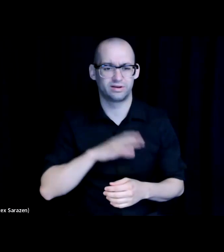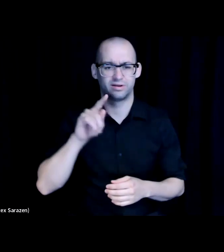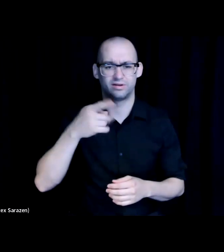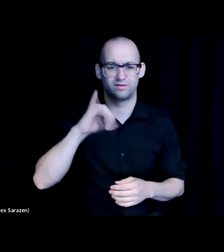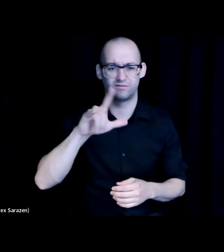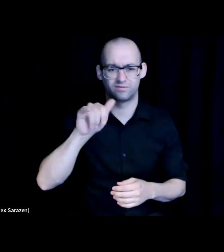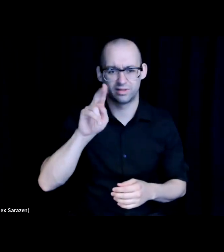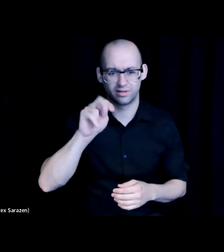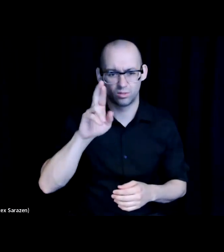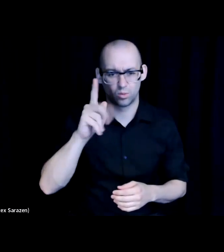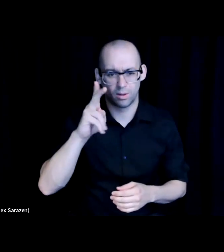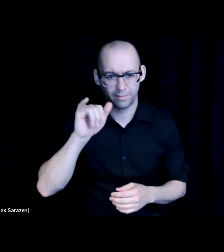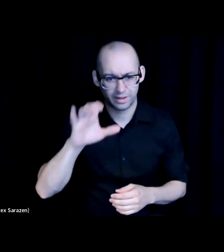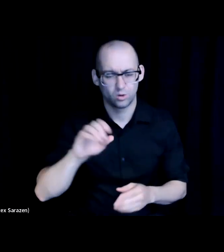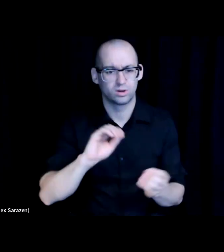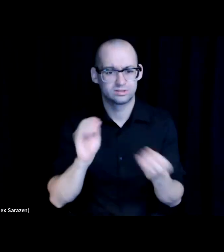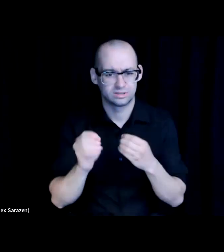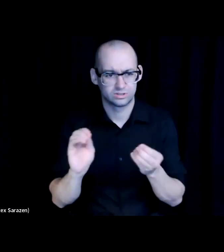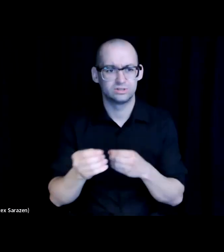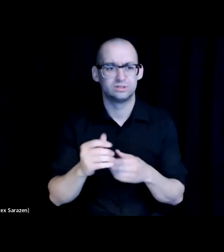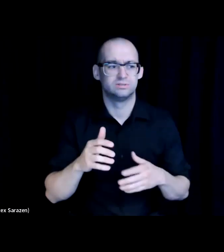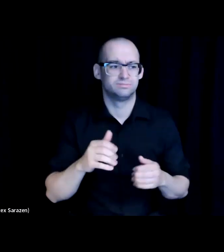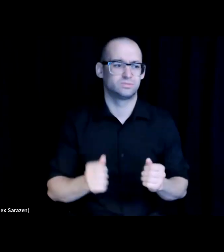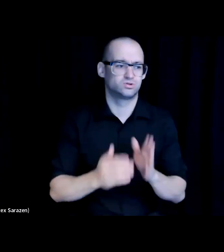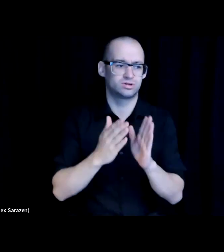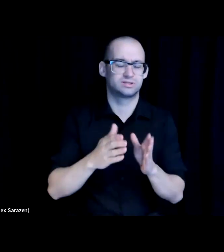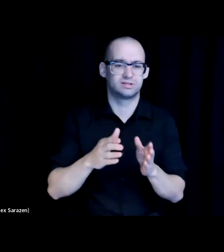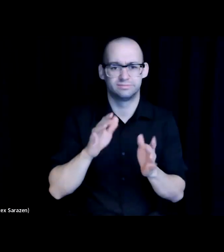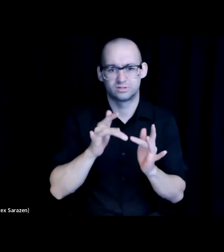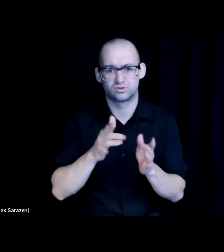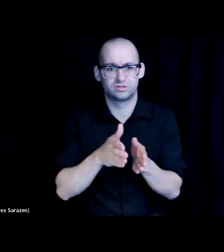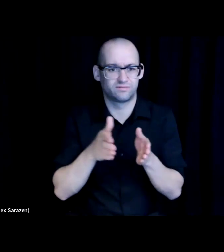their efforts to educate about the digital divide and its impact on child well-being,